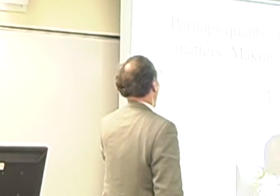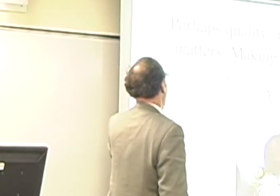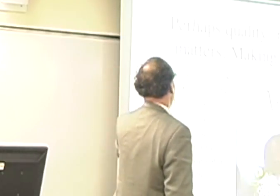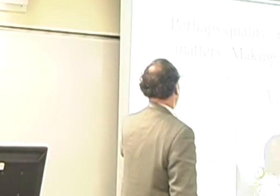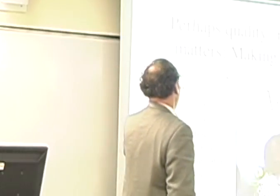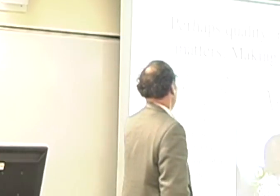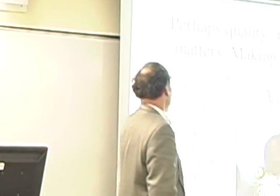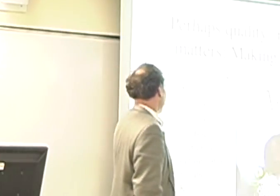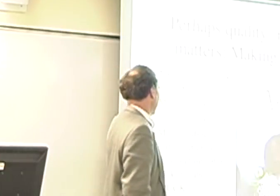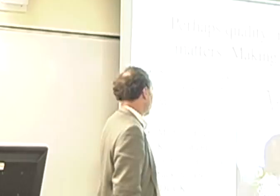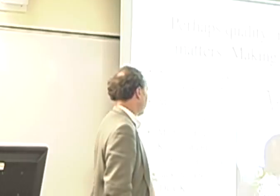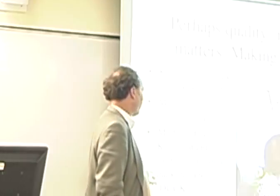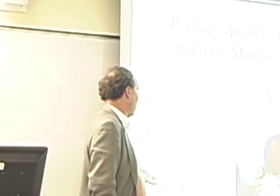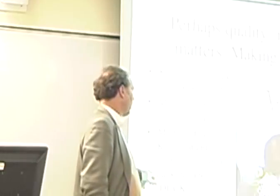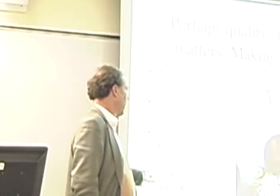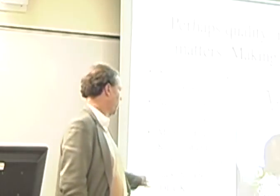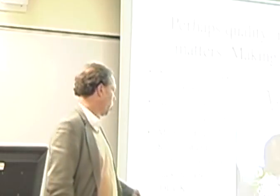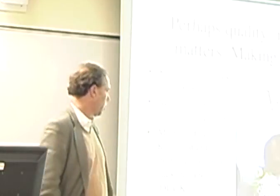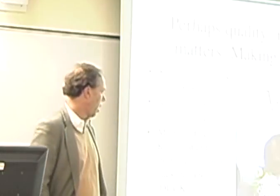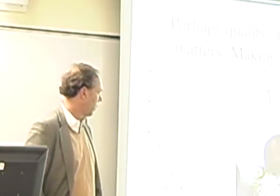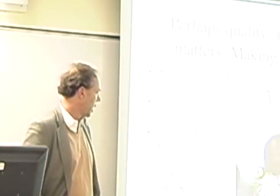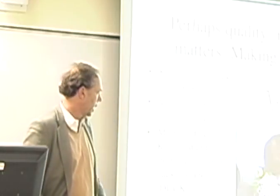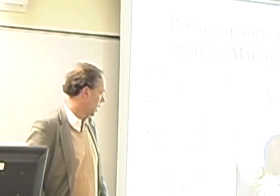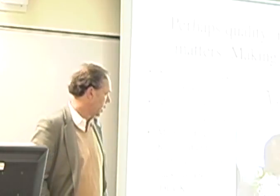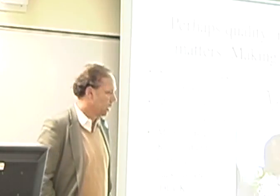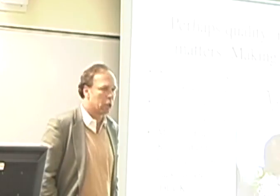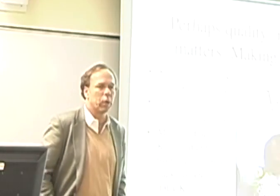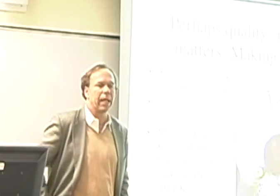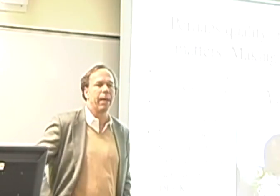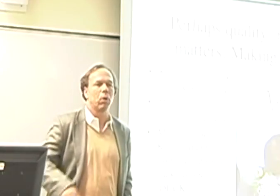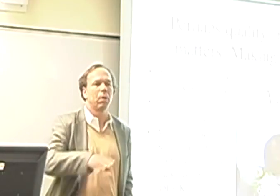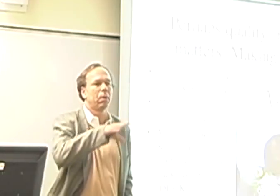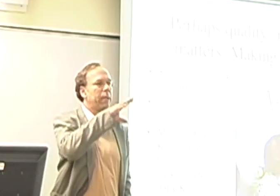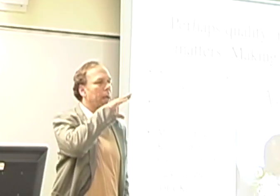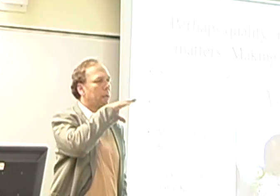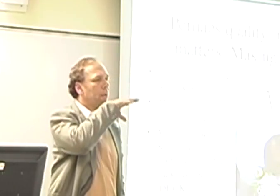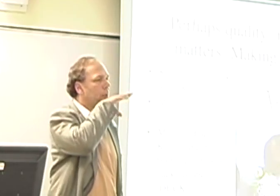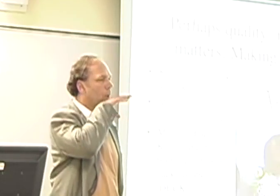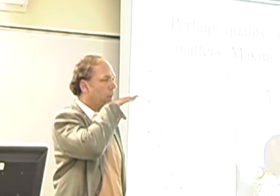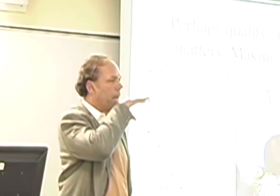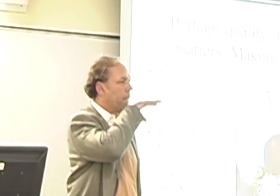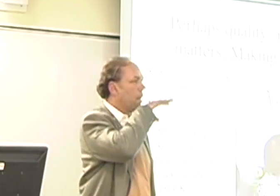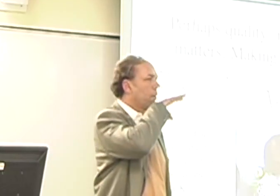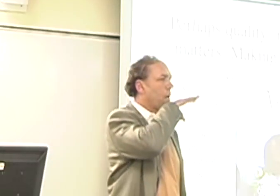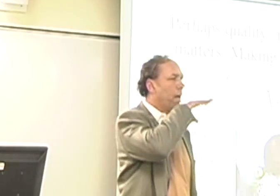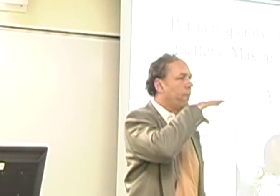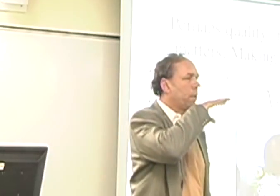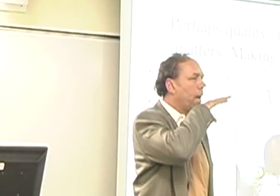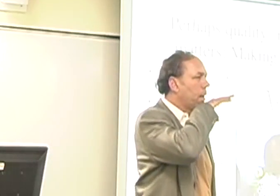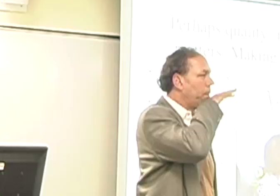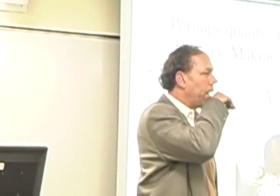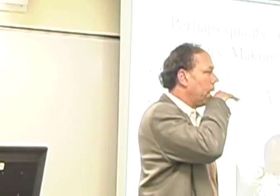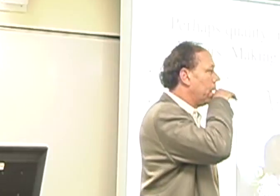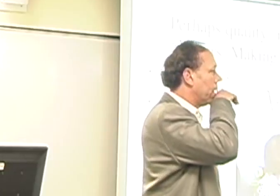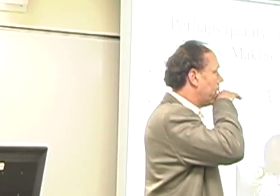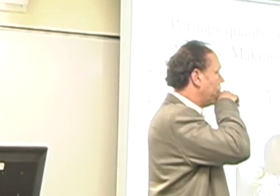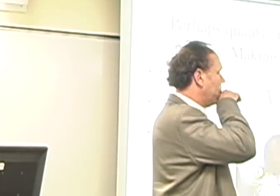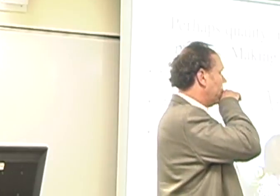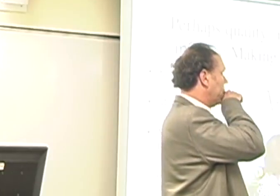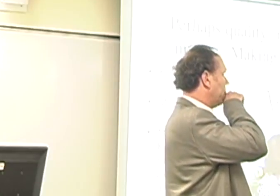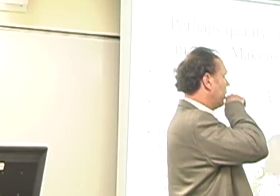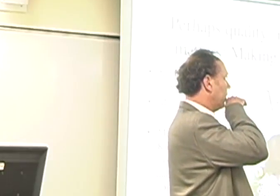mother attracts Katie's attention from a picture of a duck to the label duck. So the ASL sign for duck being